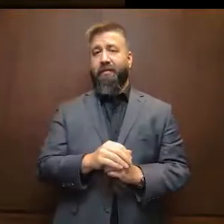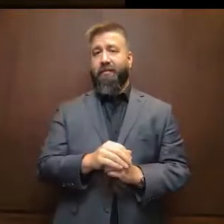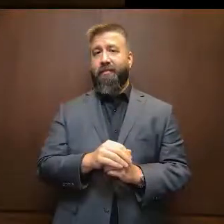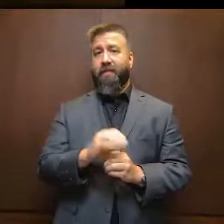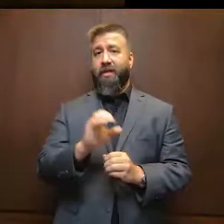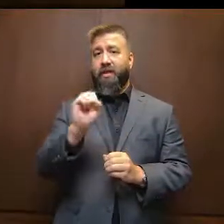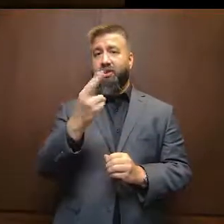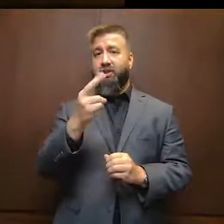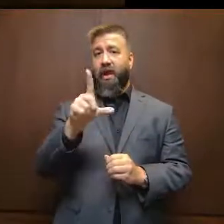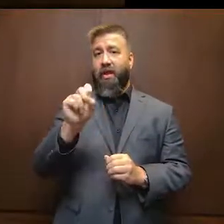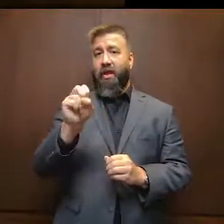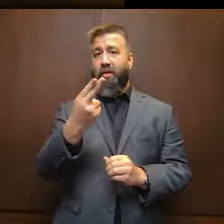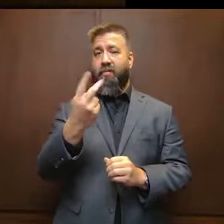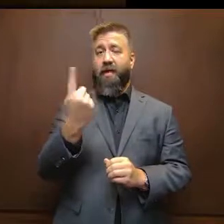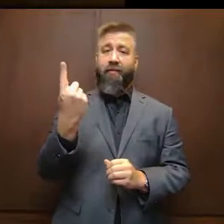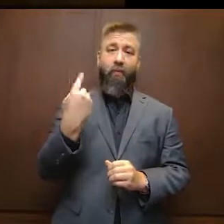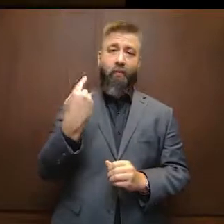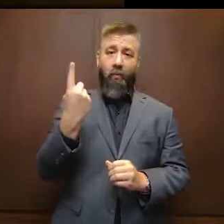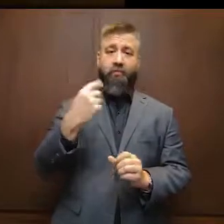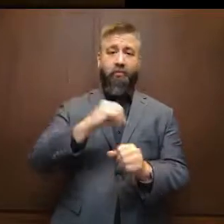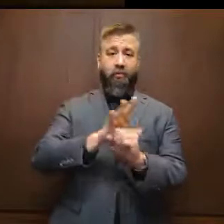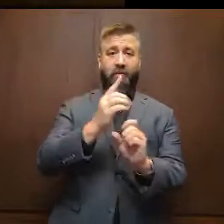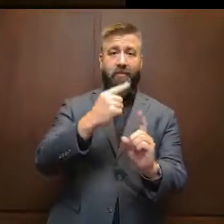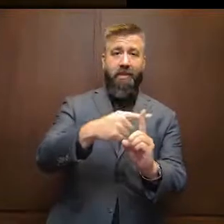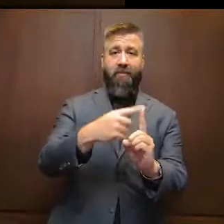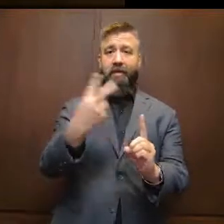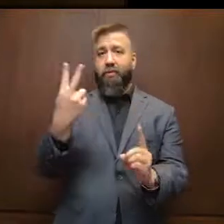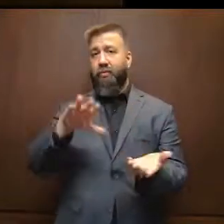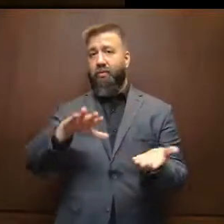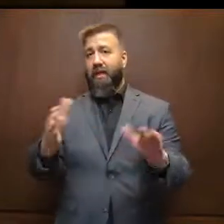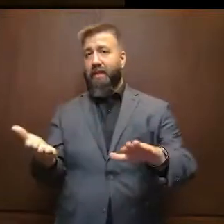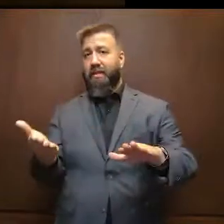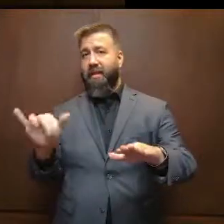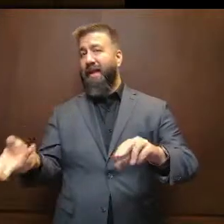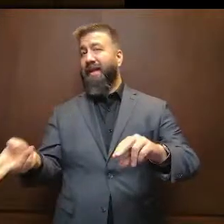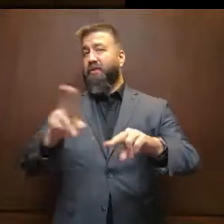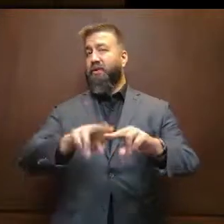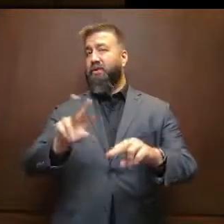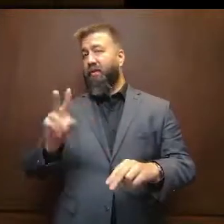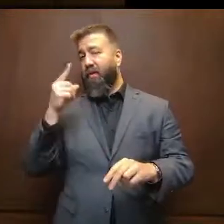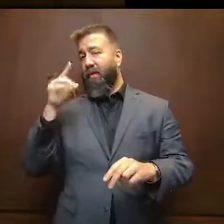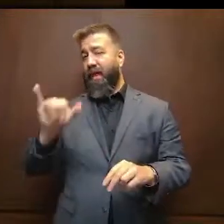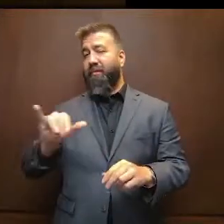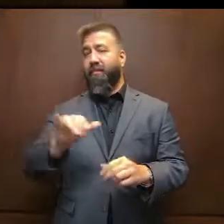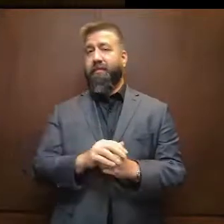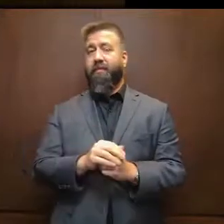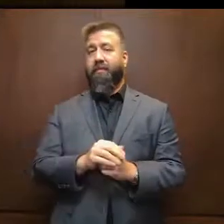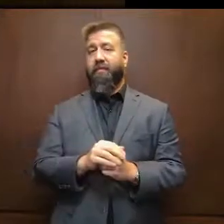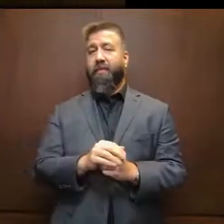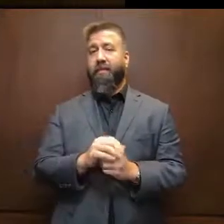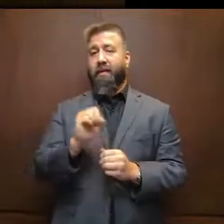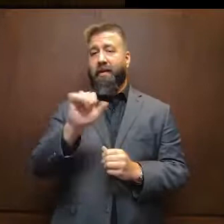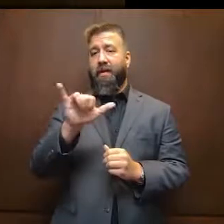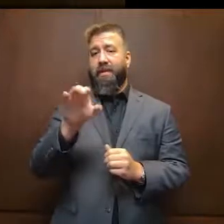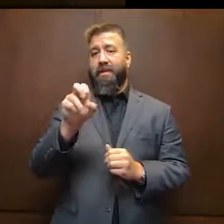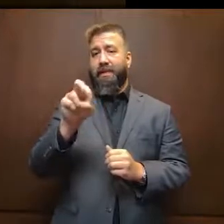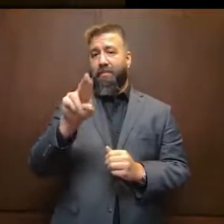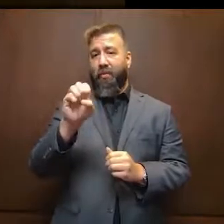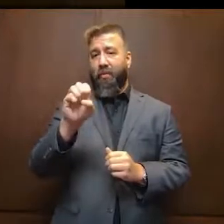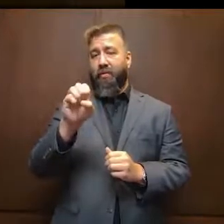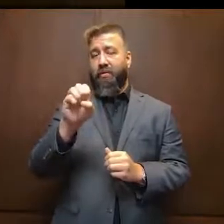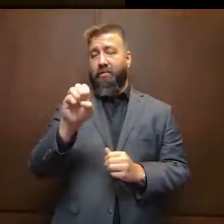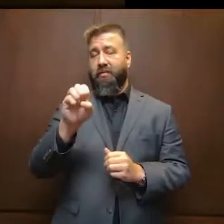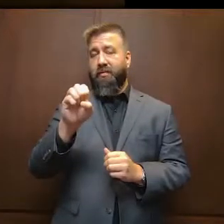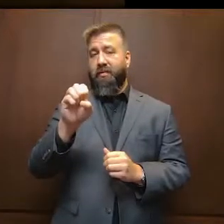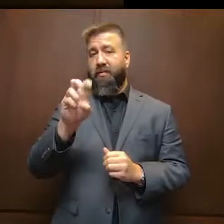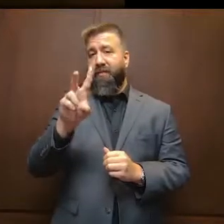2 deaths, and that is an increase of 2 cases for that facility. And finally, Sycamore Village in Swansea has 28 cases and